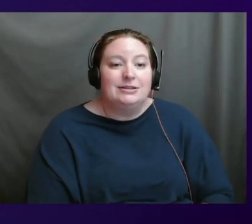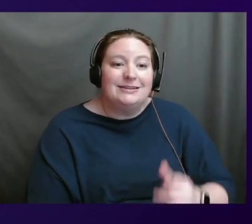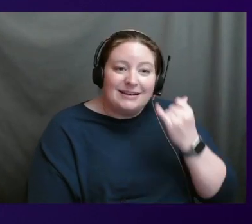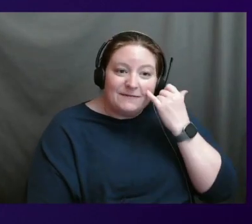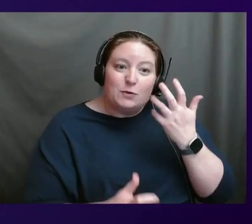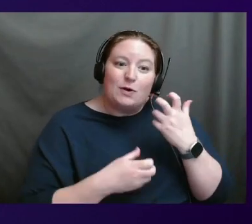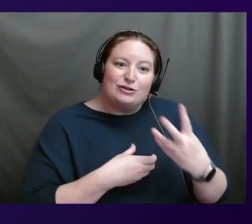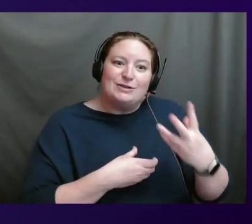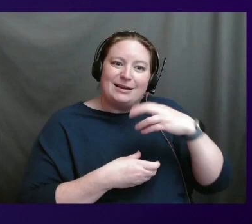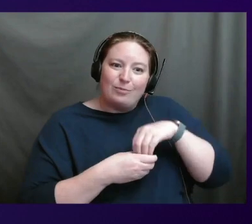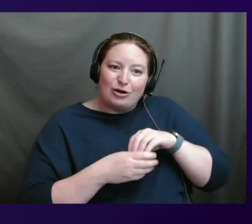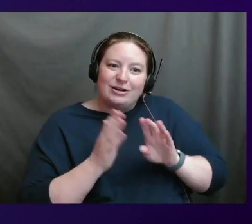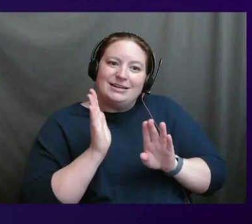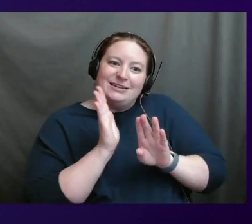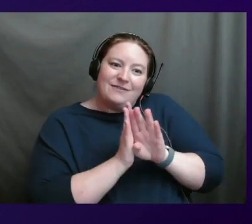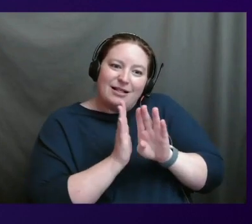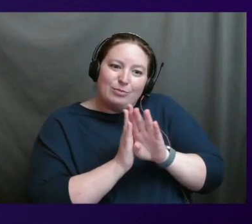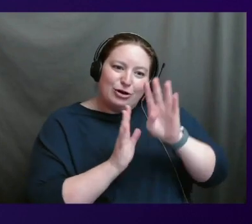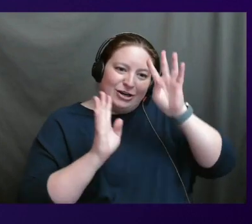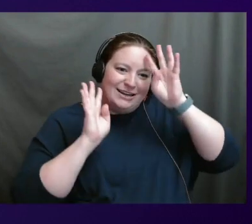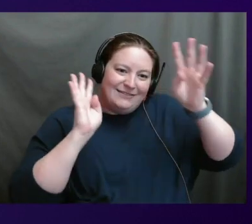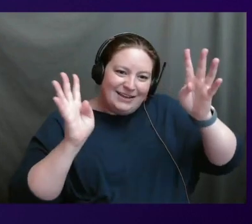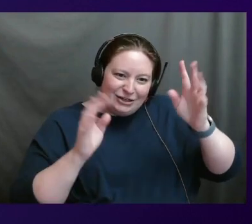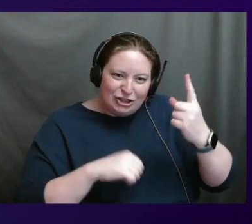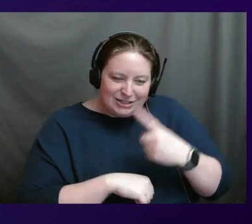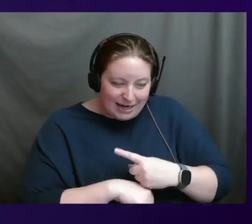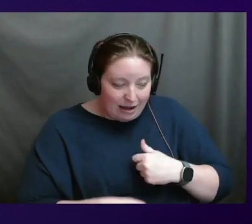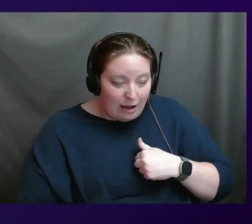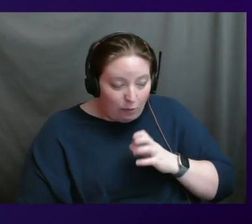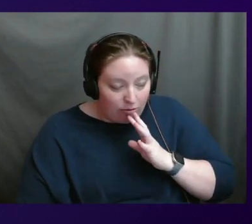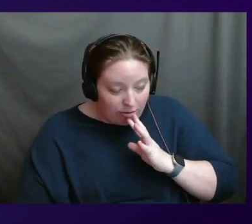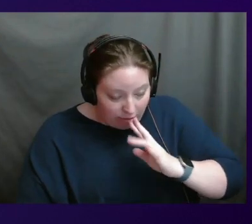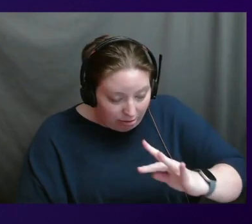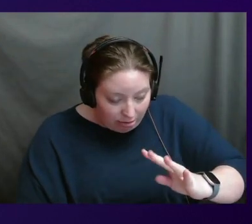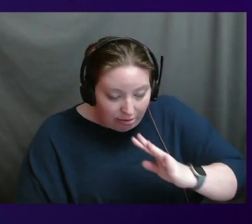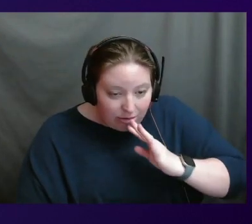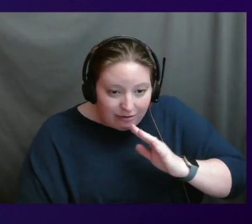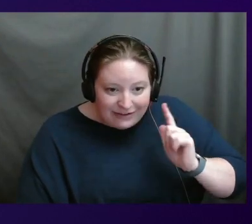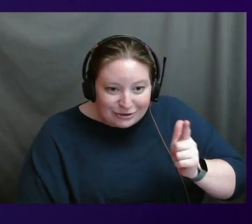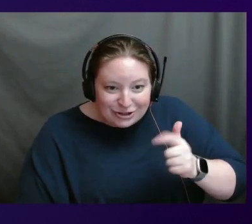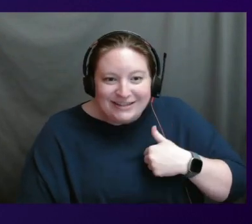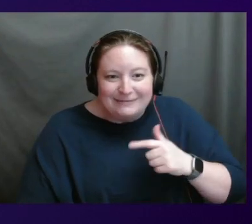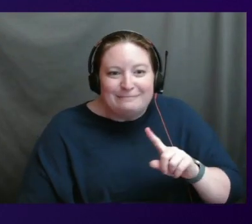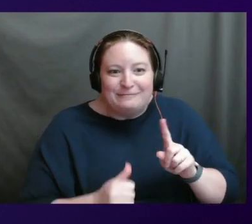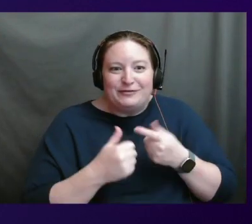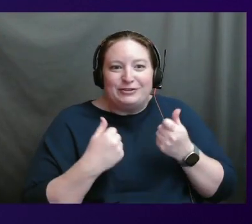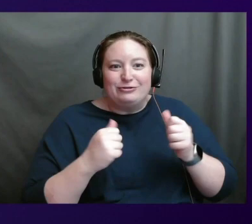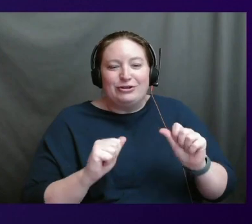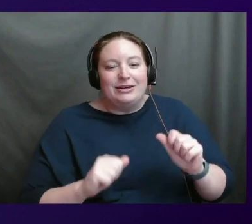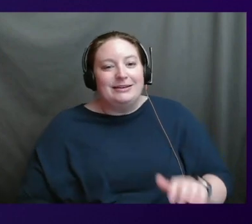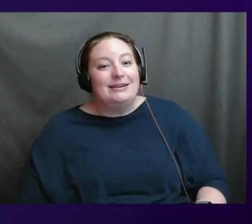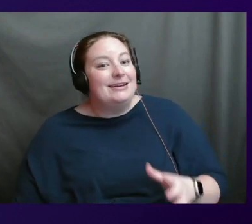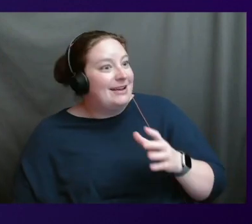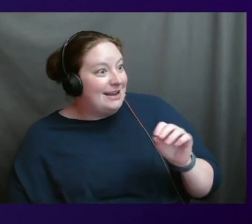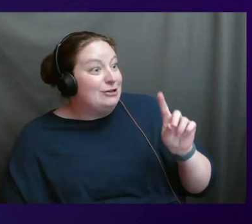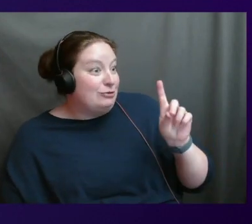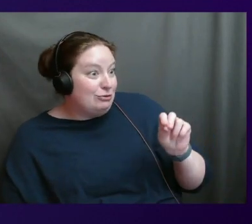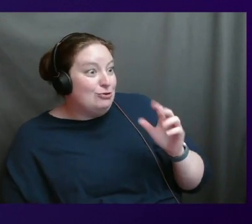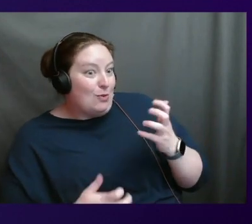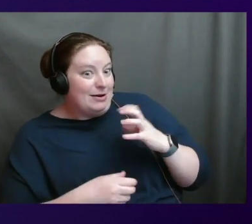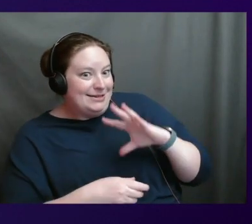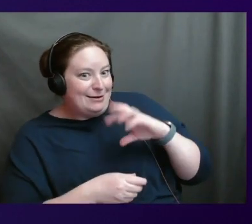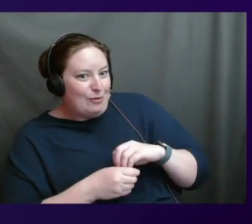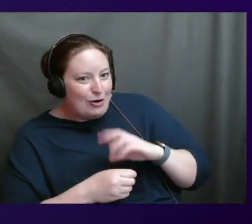Day live, I'll get it out eventually. You nailed it. You nailed it. You got it. First try. and you do want to take part. I mean, yeah, it's got to be yeah. fun.